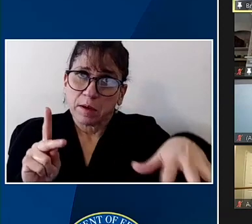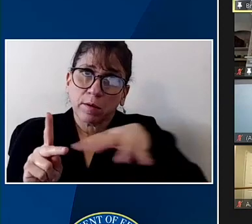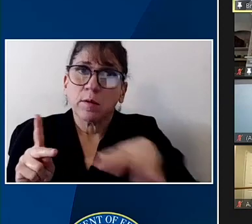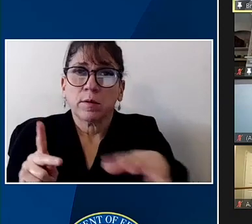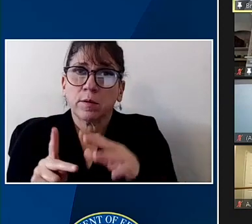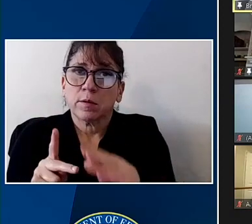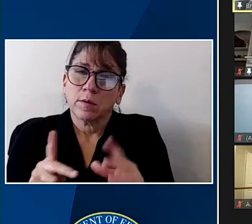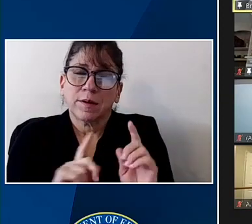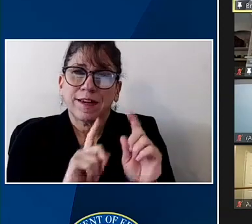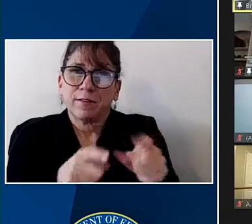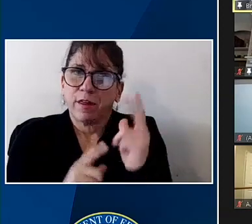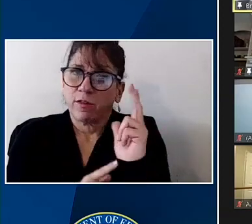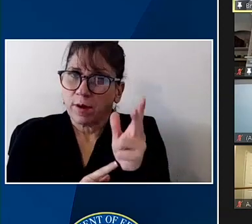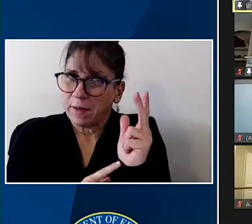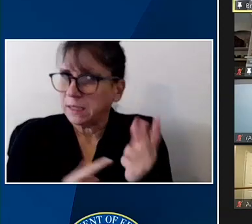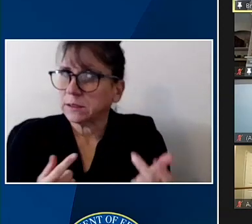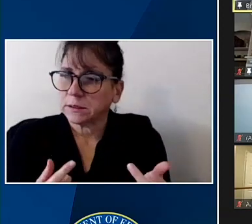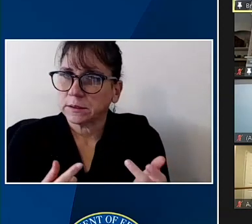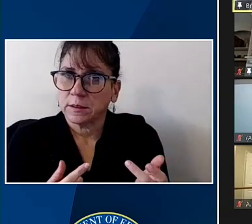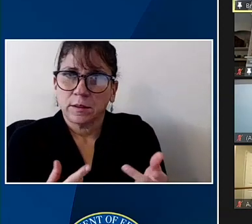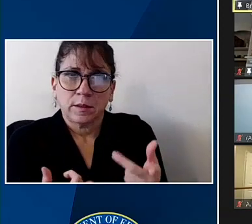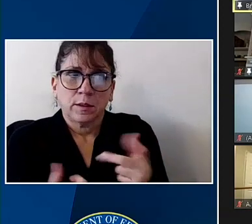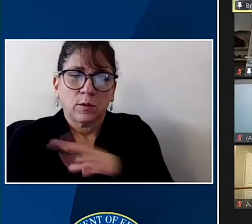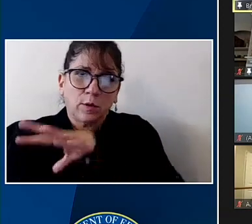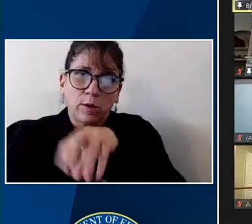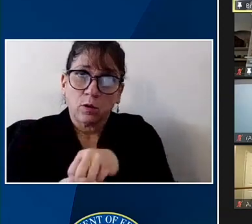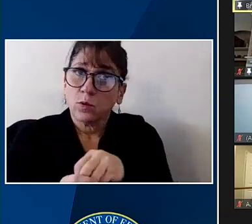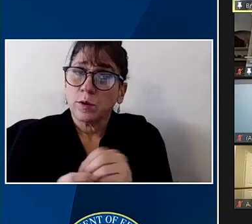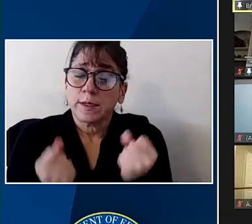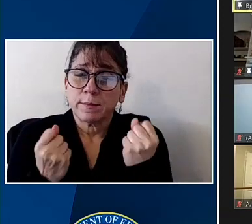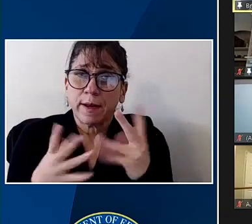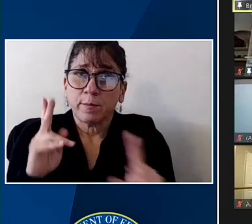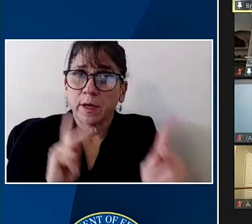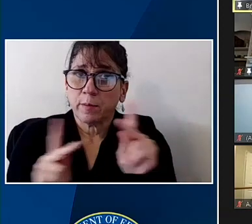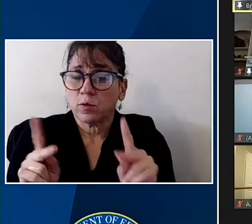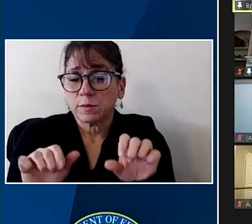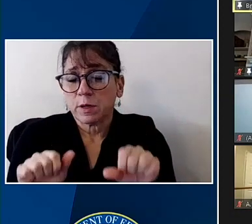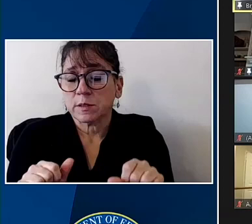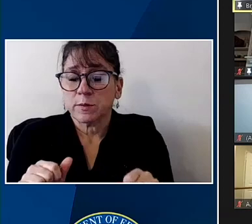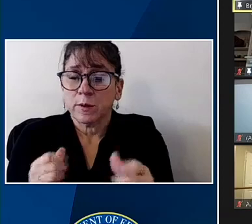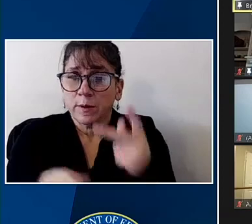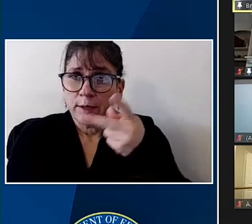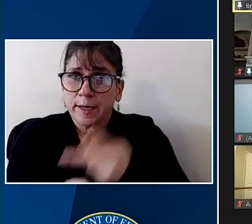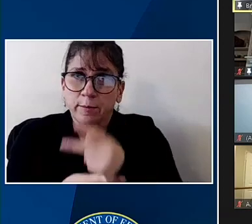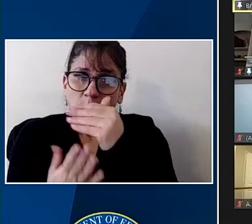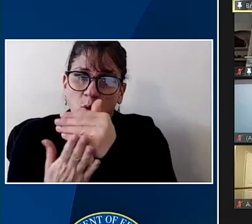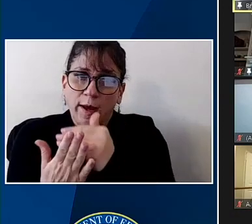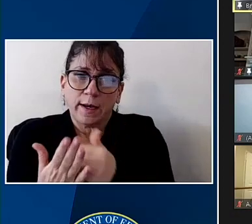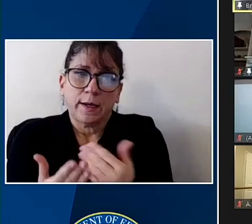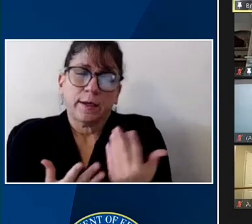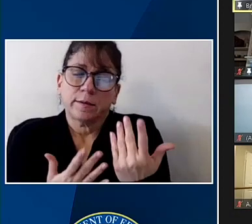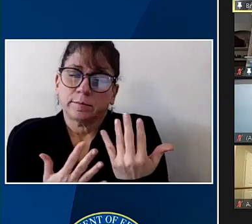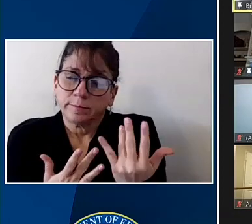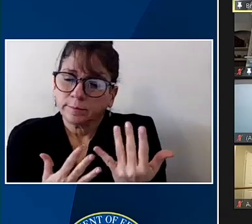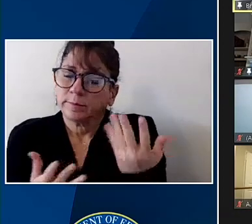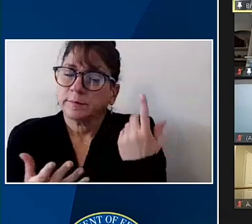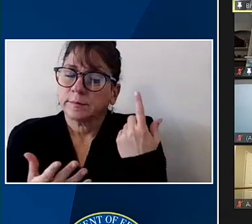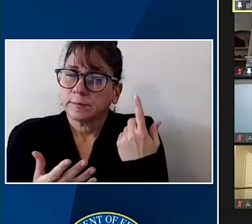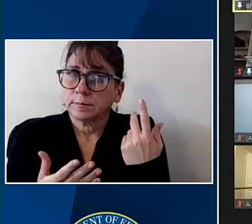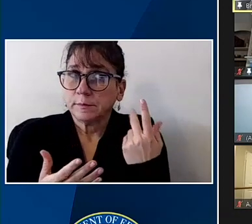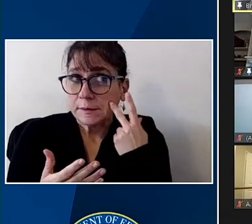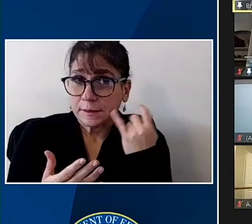up. We endeavor to include as many folks as possible. We always keep a waiting list in case there's a no-show. We have a little extra time